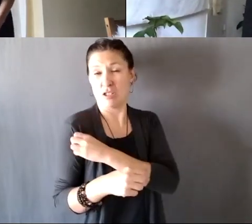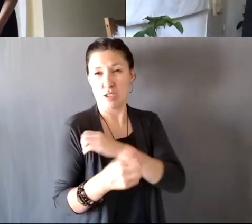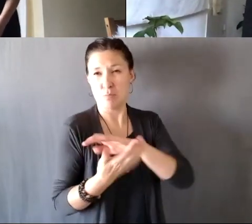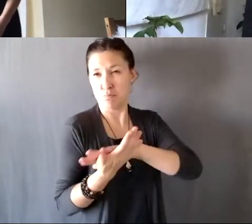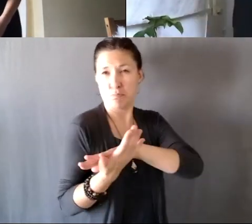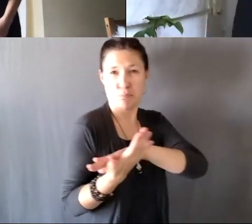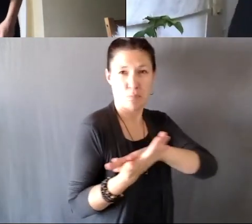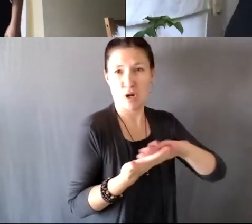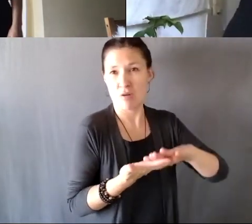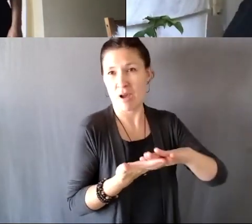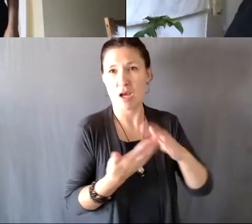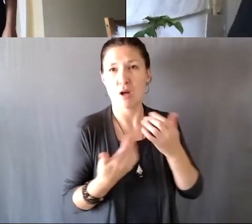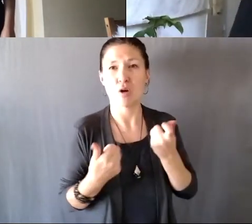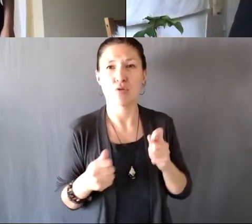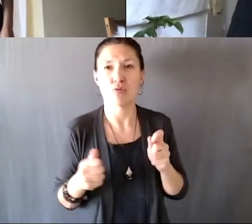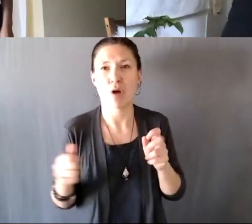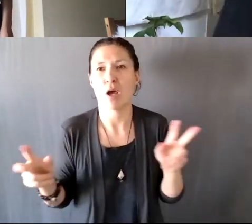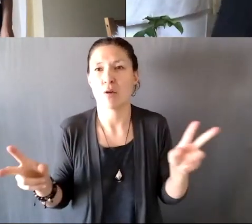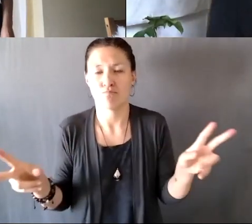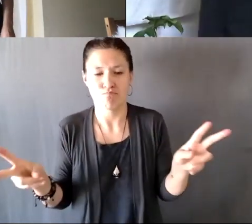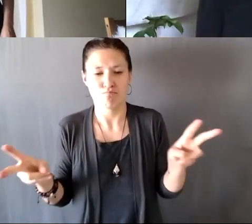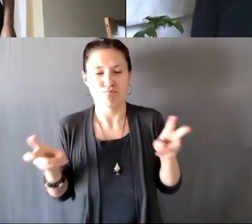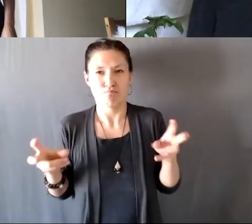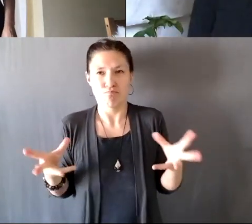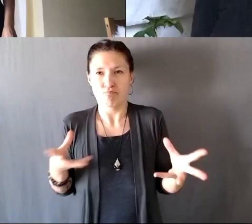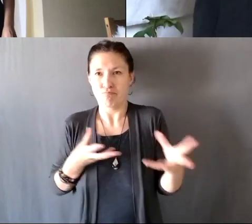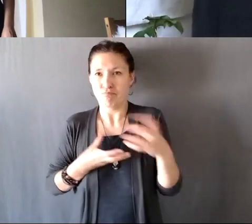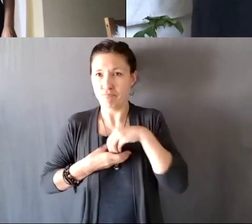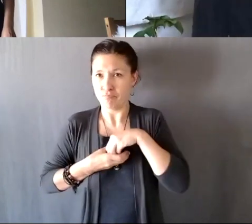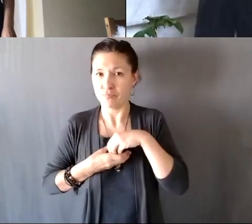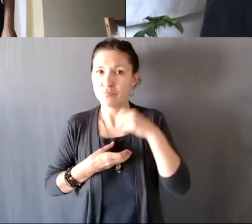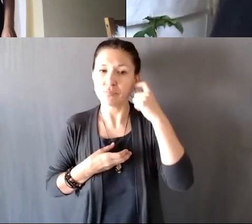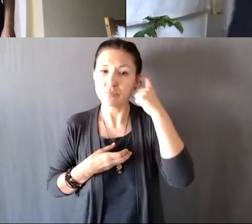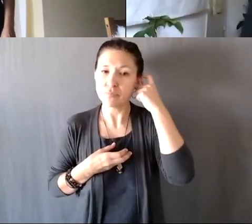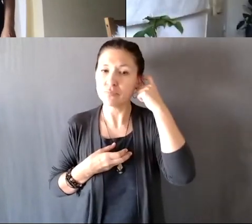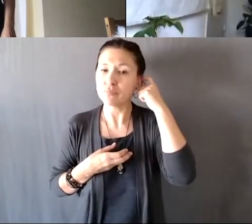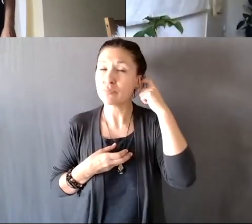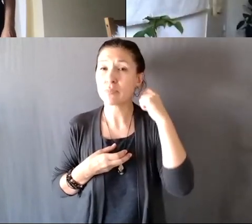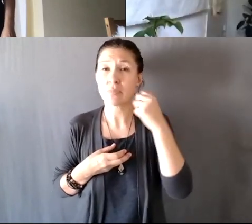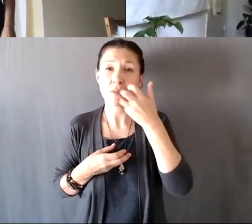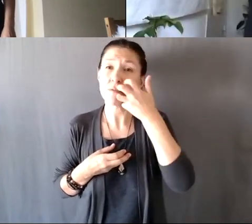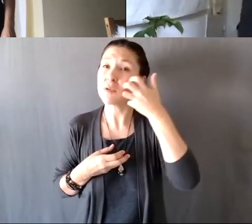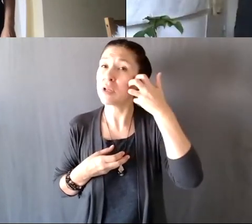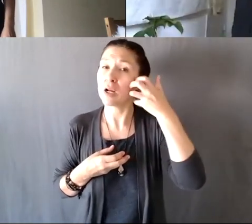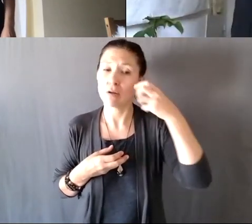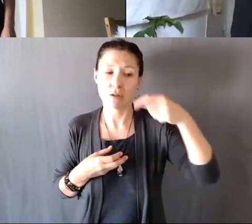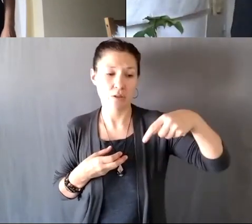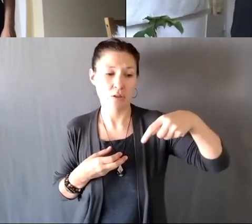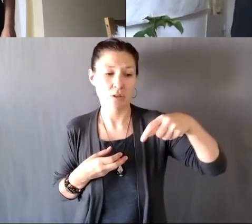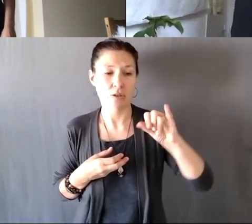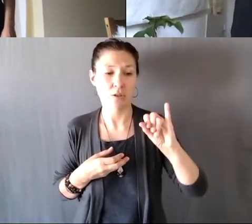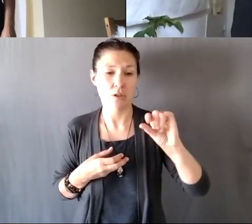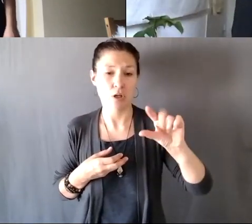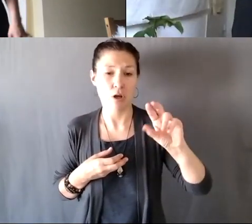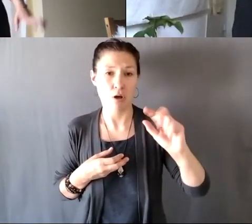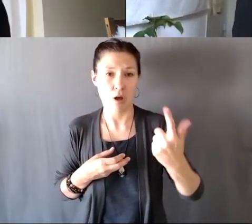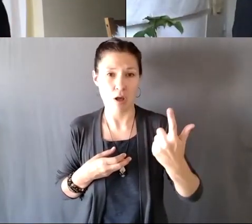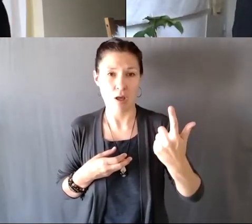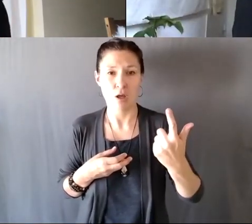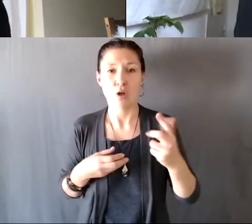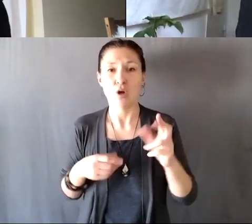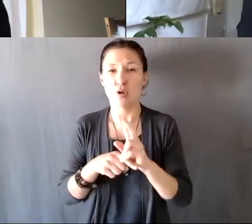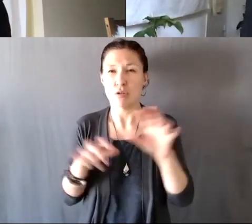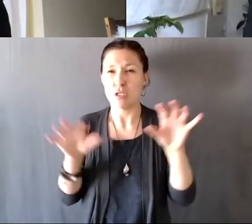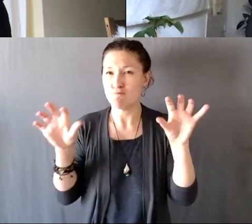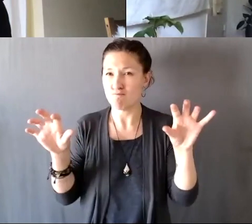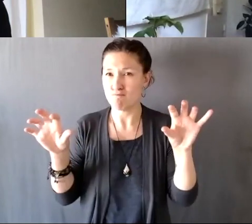So this Tiger Qigong works with the tiger mudra, the tiger